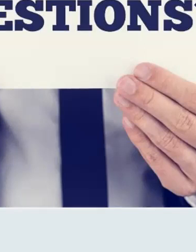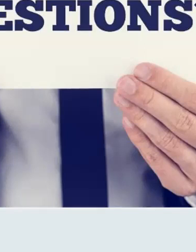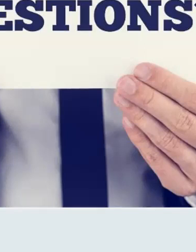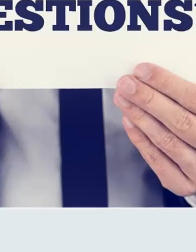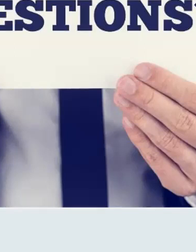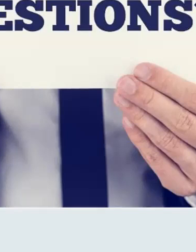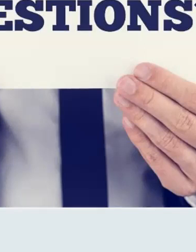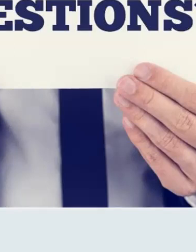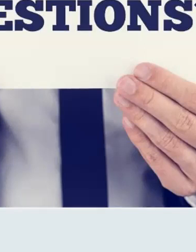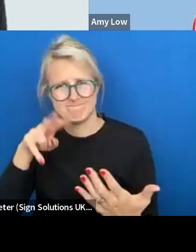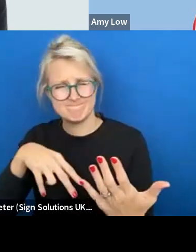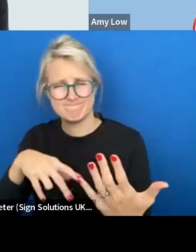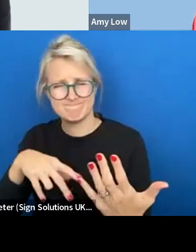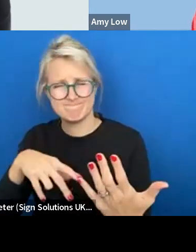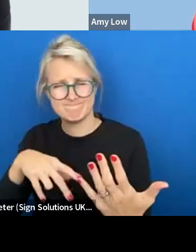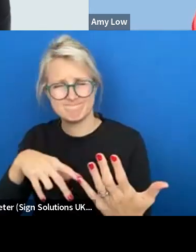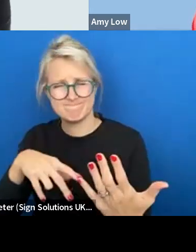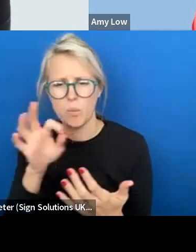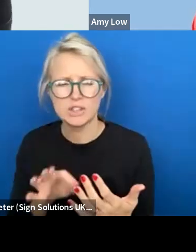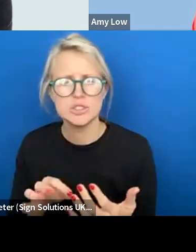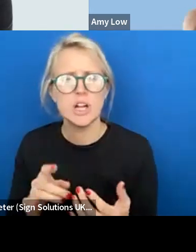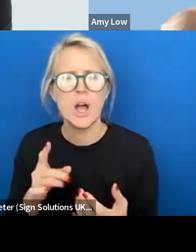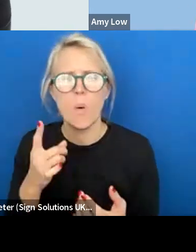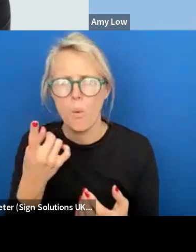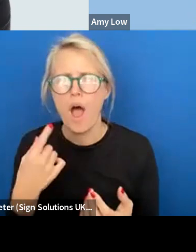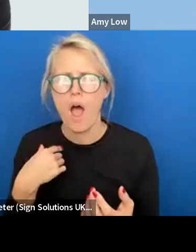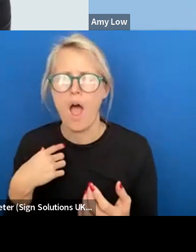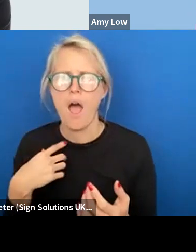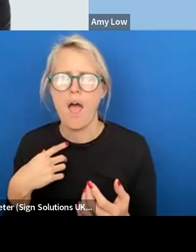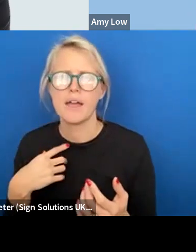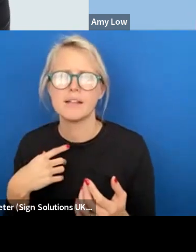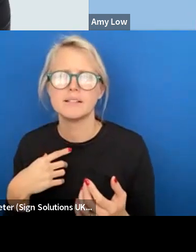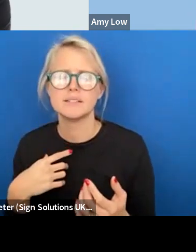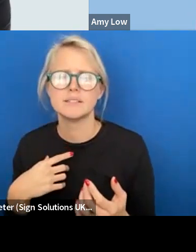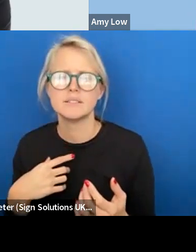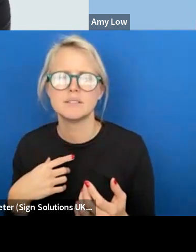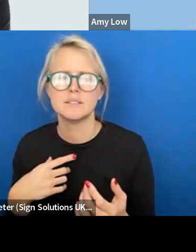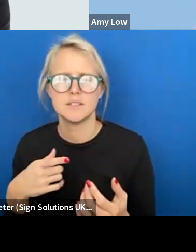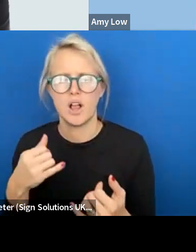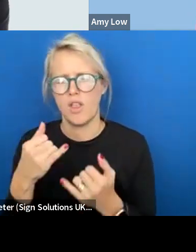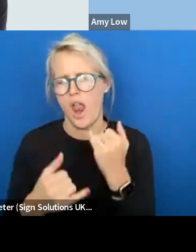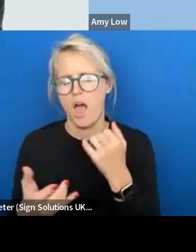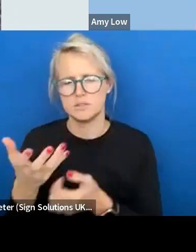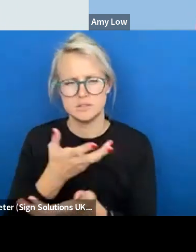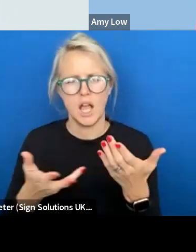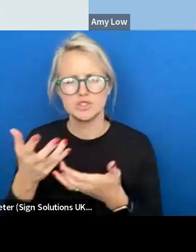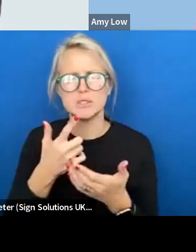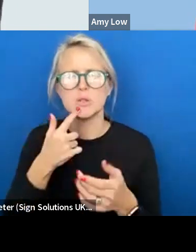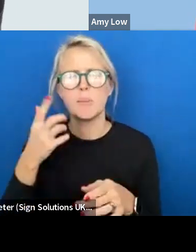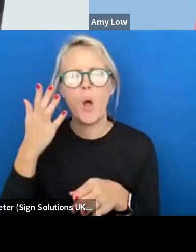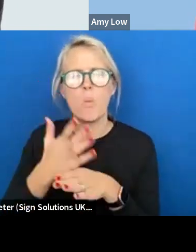that stands out, Adam? There was one that I highlighted just from that last discussion again. It's about